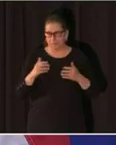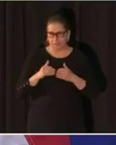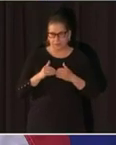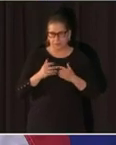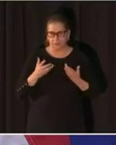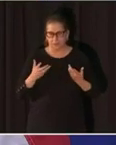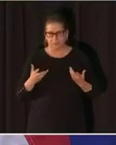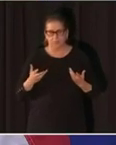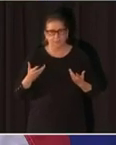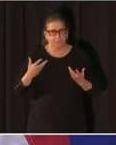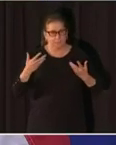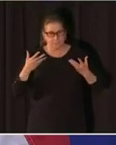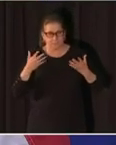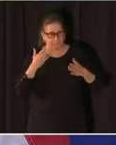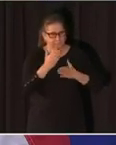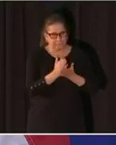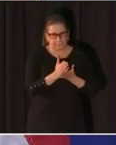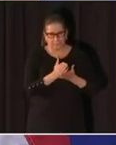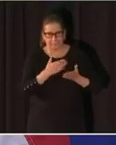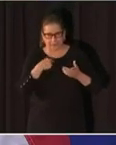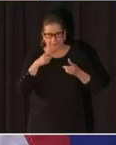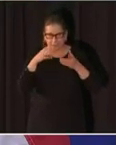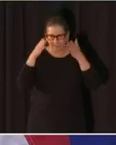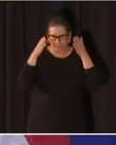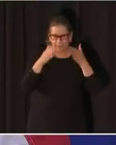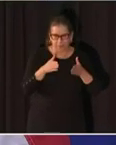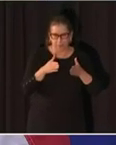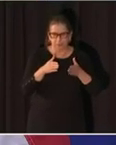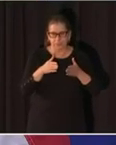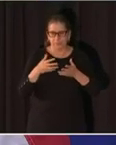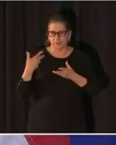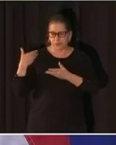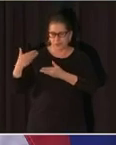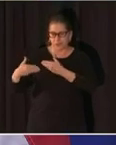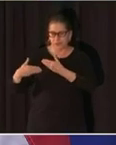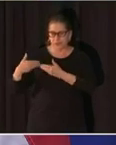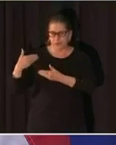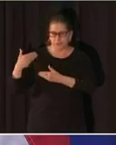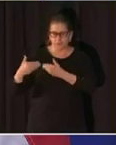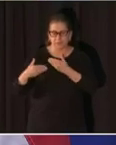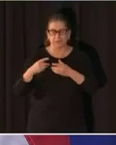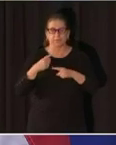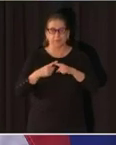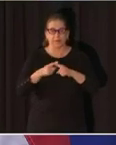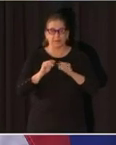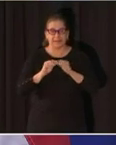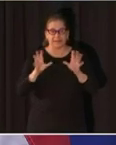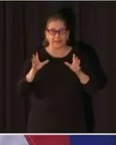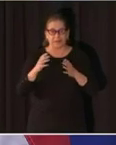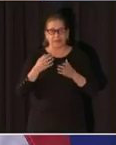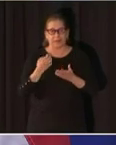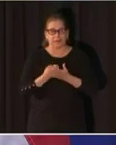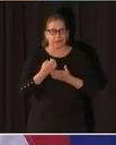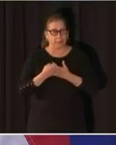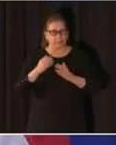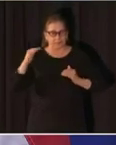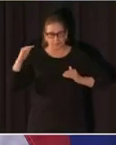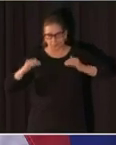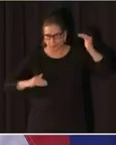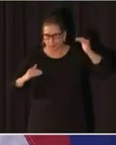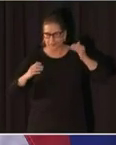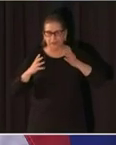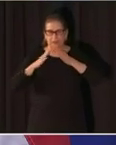on generations worth of economic, housing, educational disparities that have